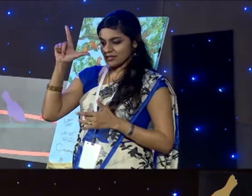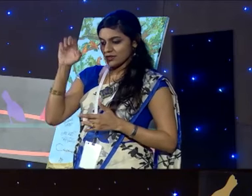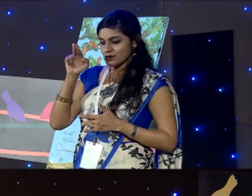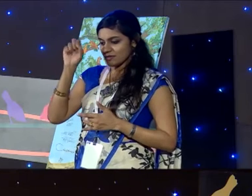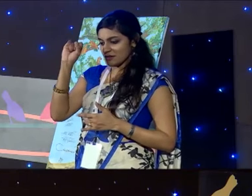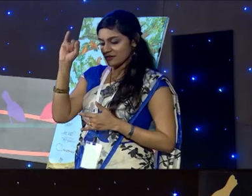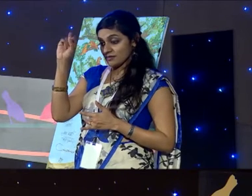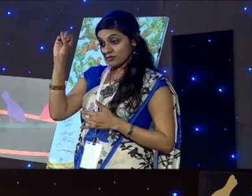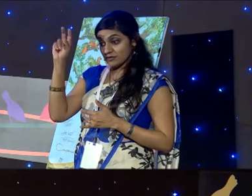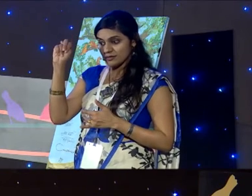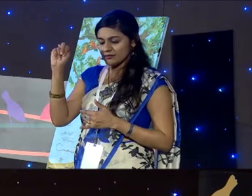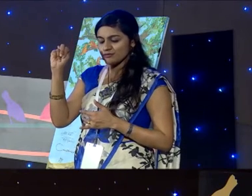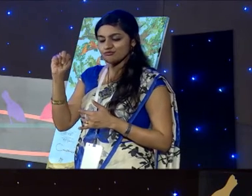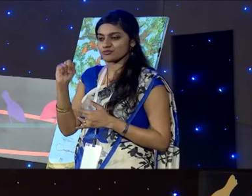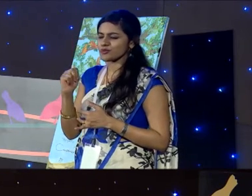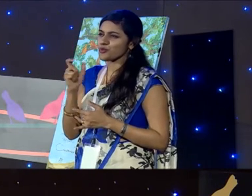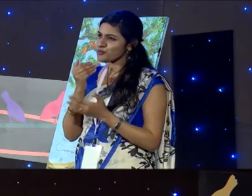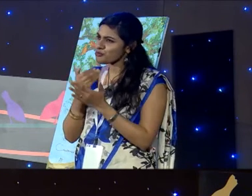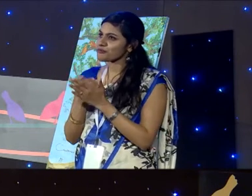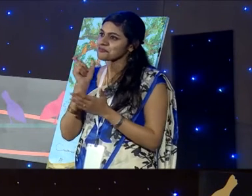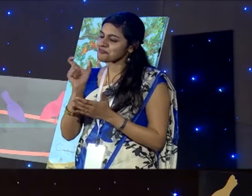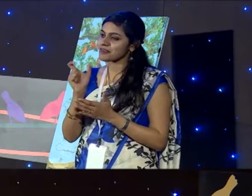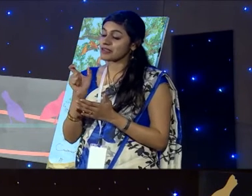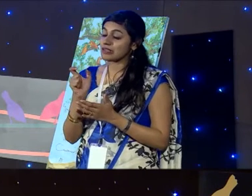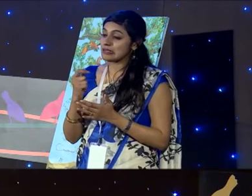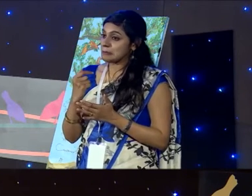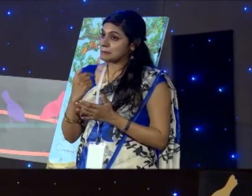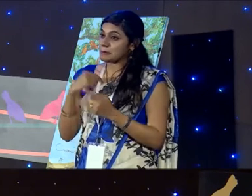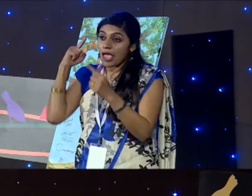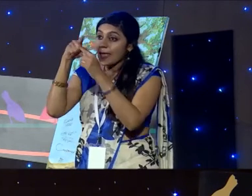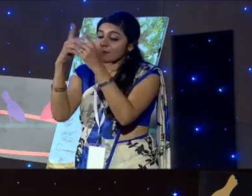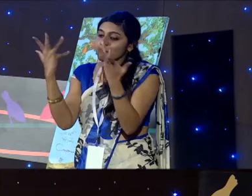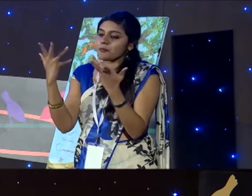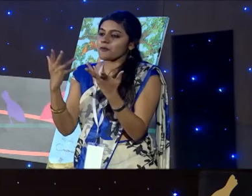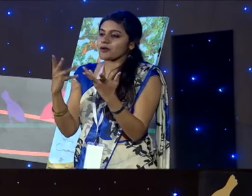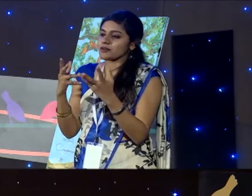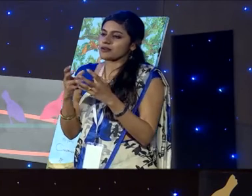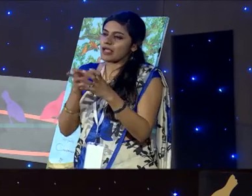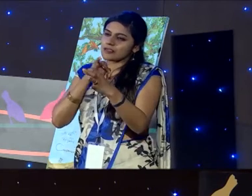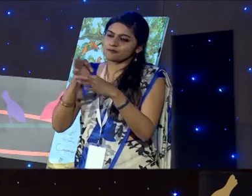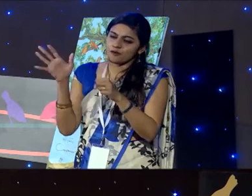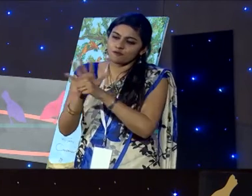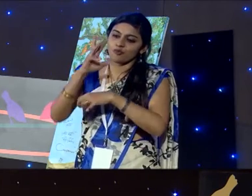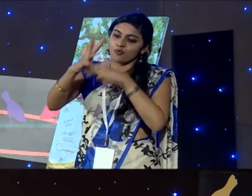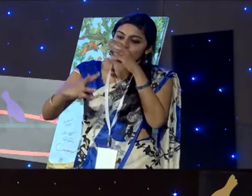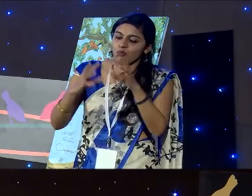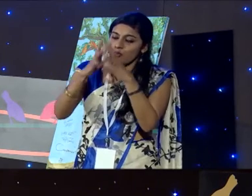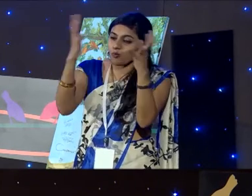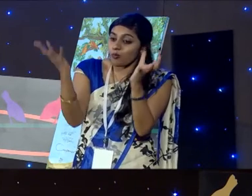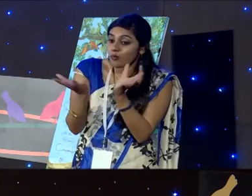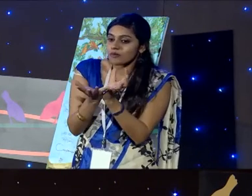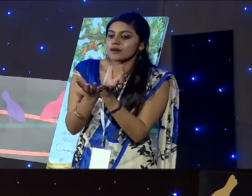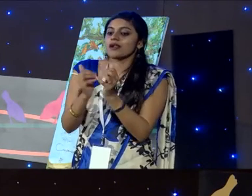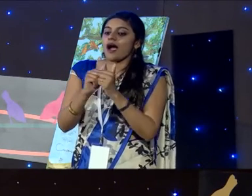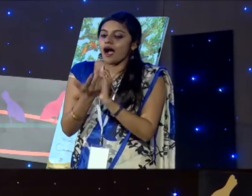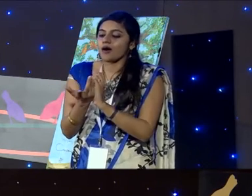no idea what we're trying to do. We're trying to reach the whole world to explain the importance of inclusion for people with